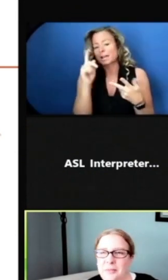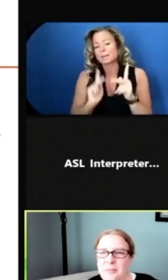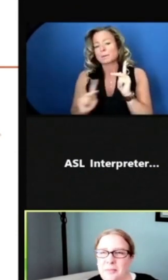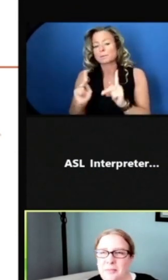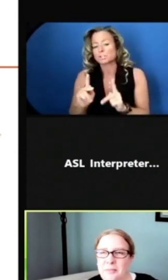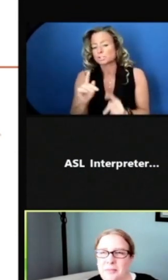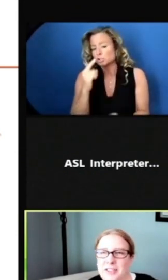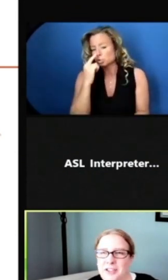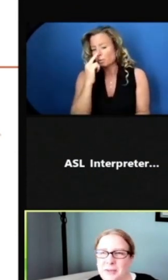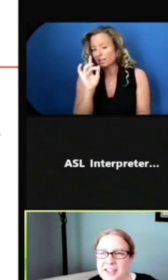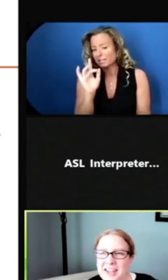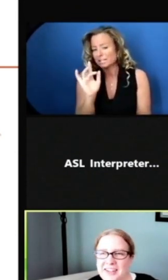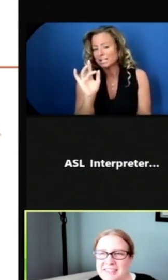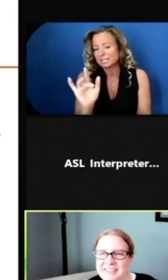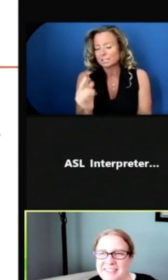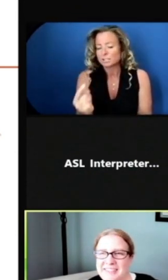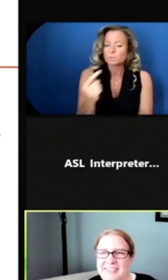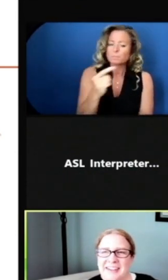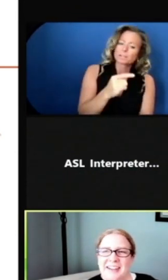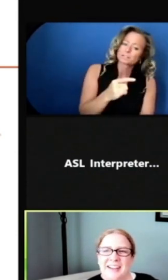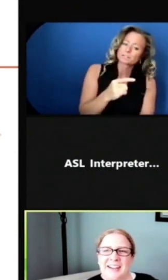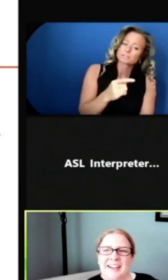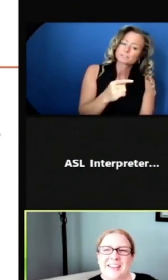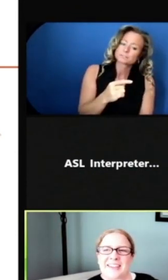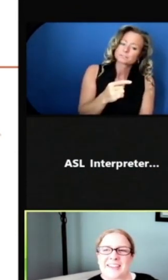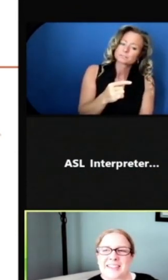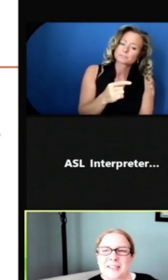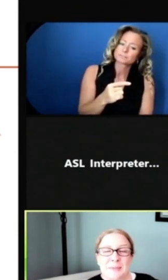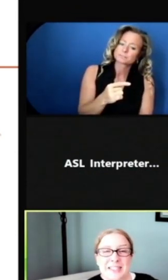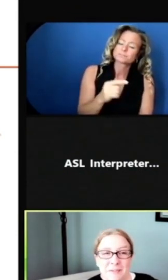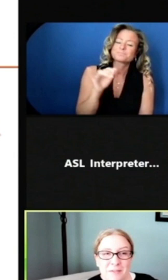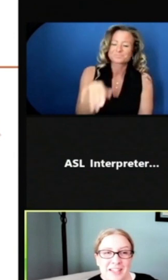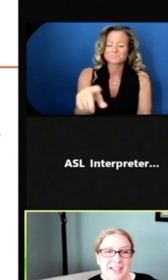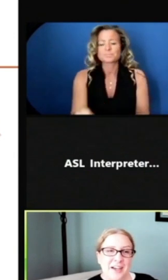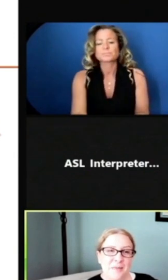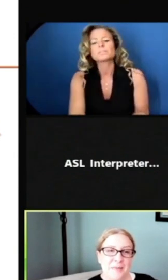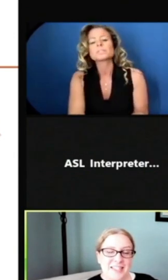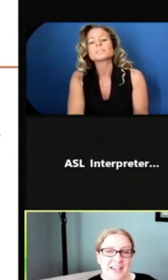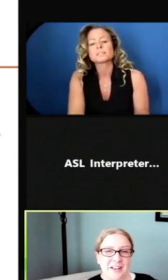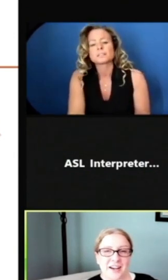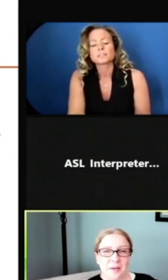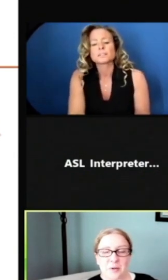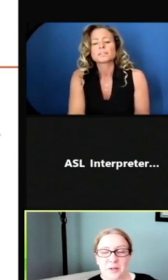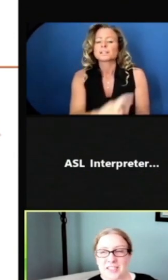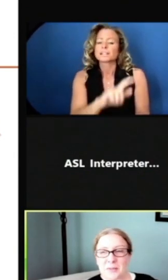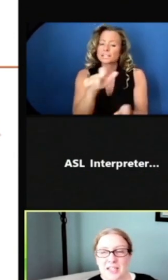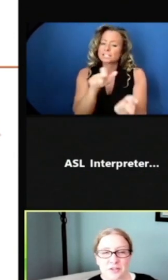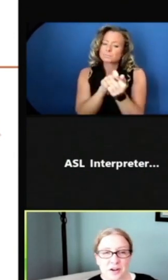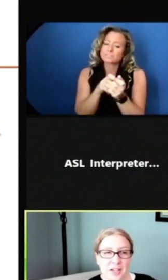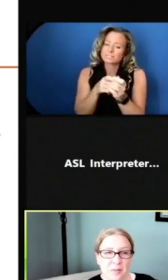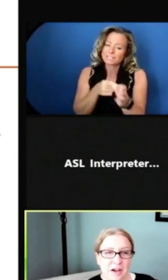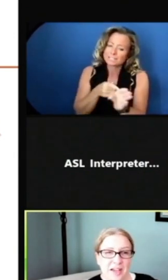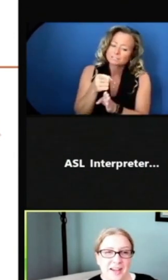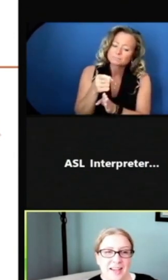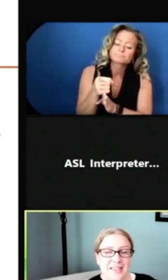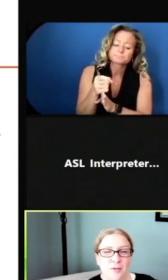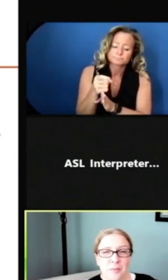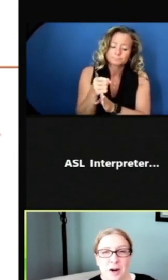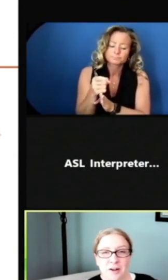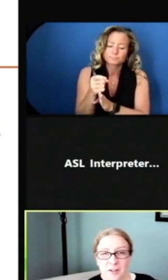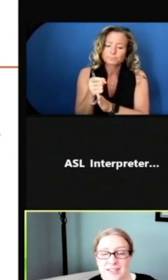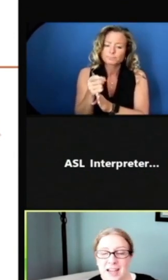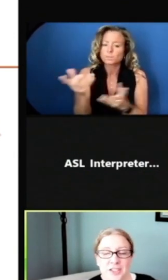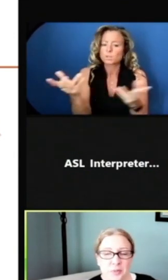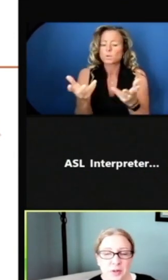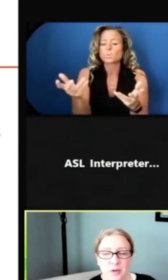you hit the return button again? The specific detail that I'm going to be drawing upon is